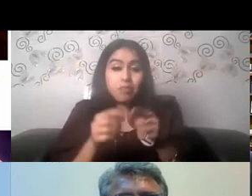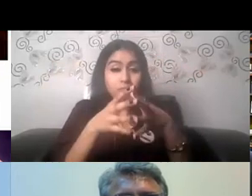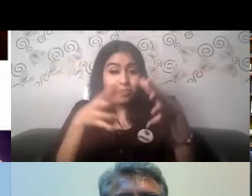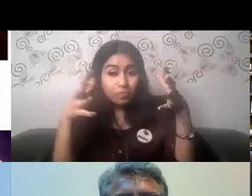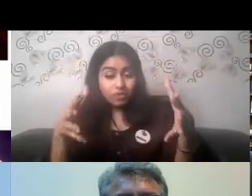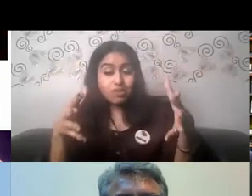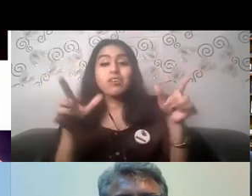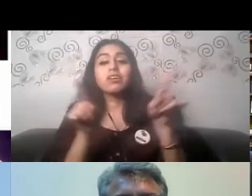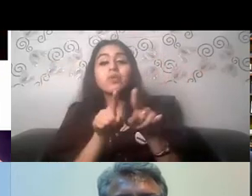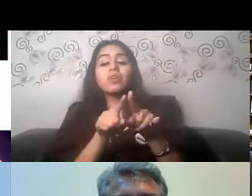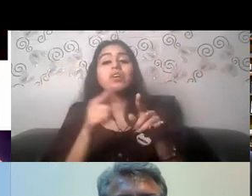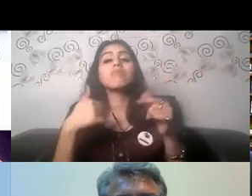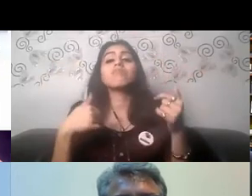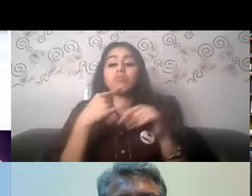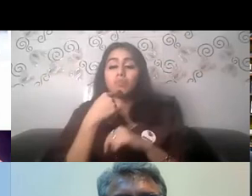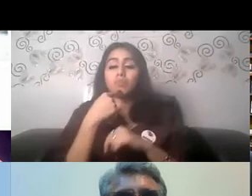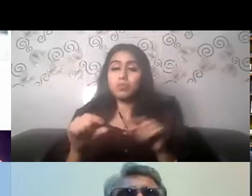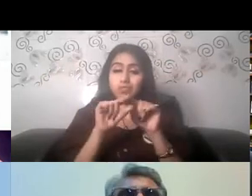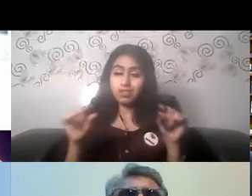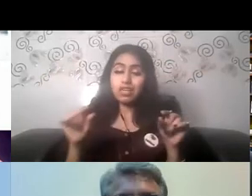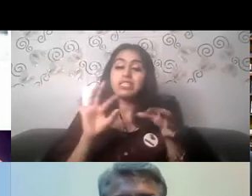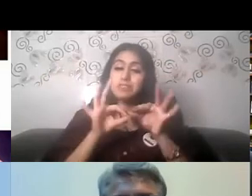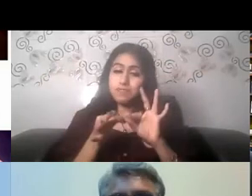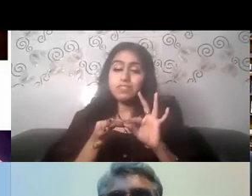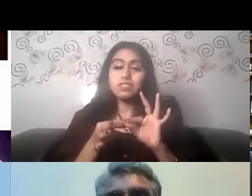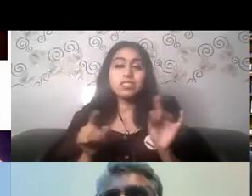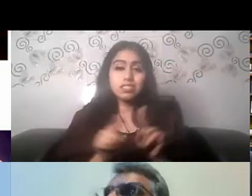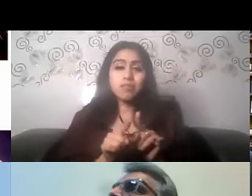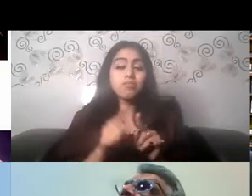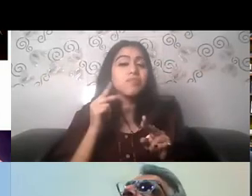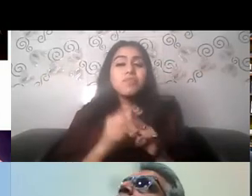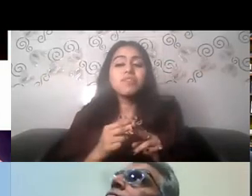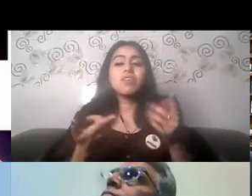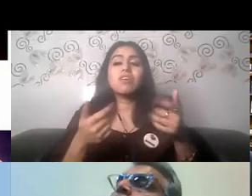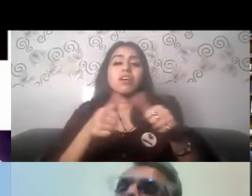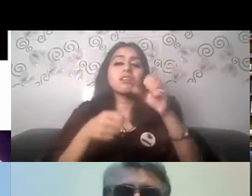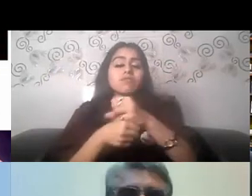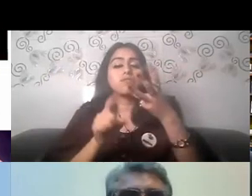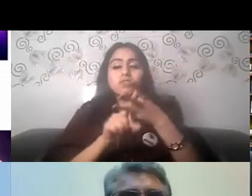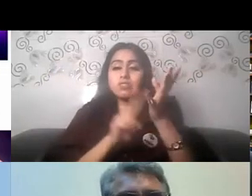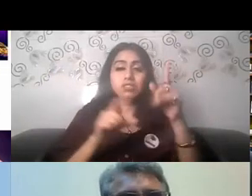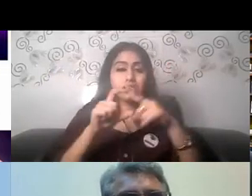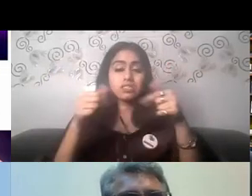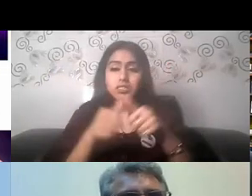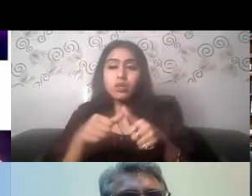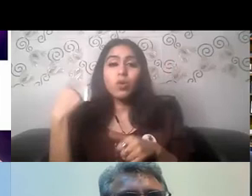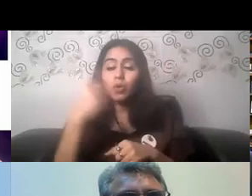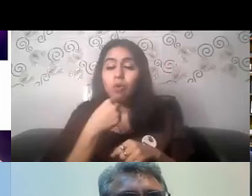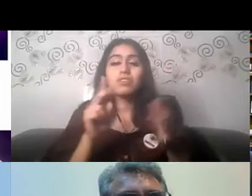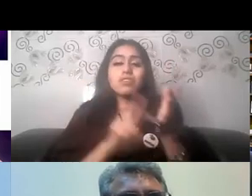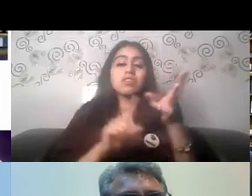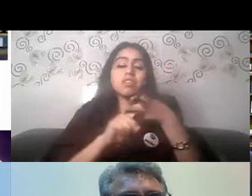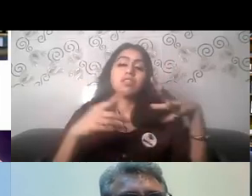employers along the lines of, for example, around race and gender, are creating disabled staff networks